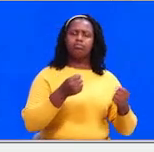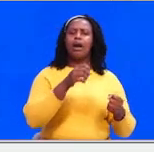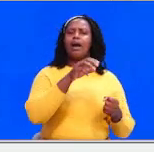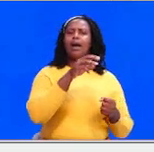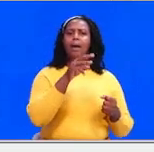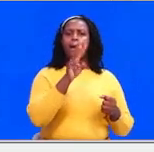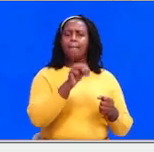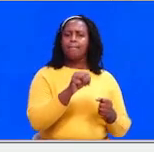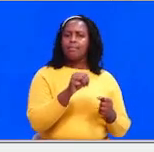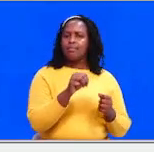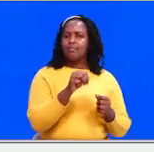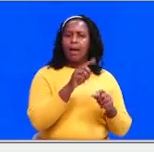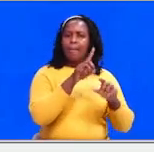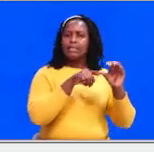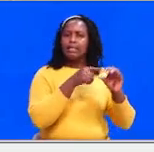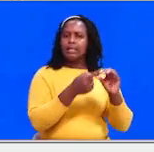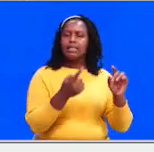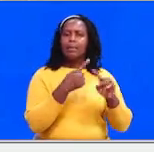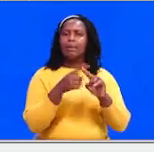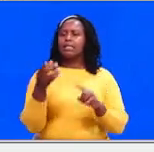So